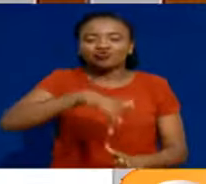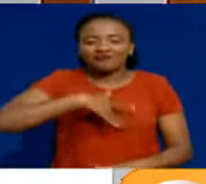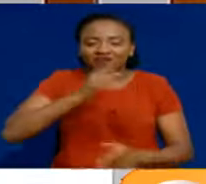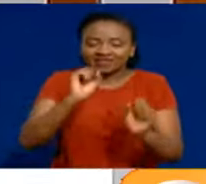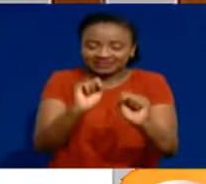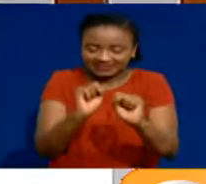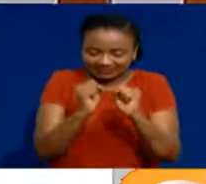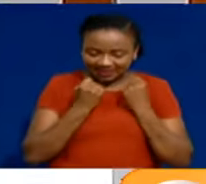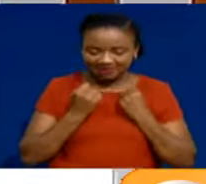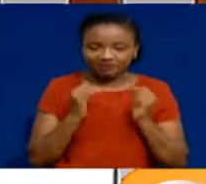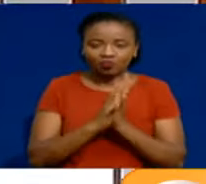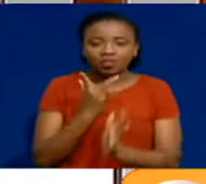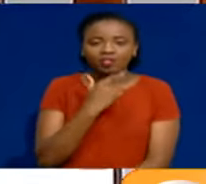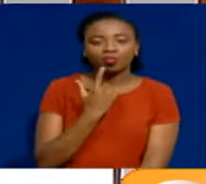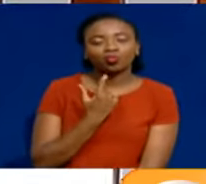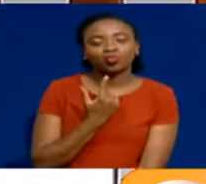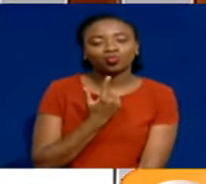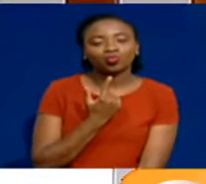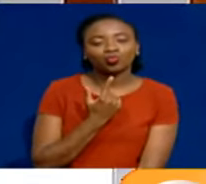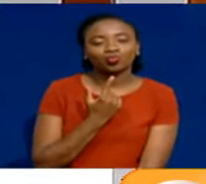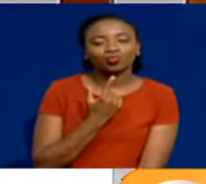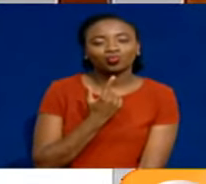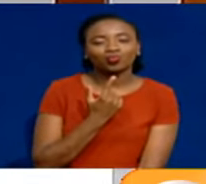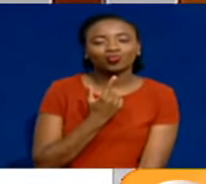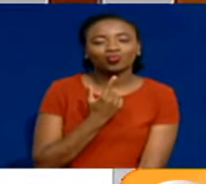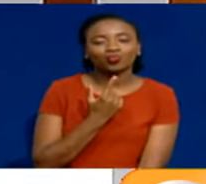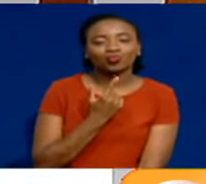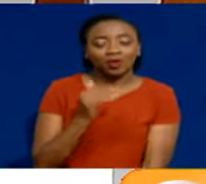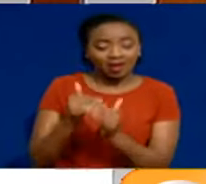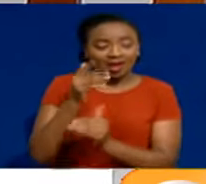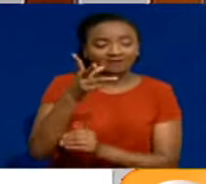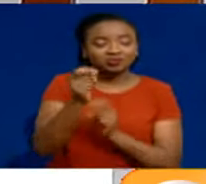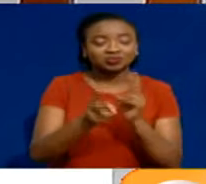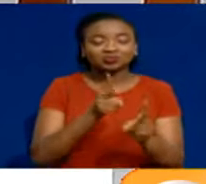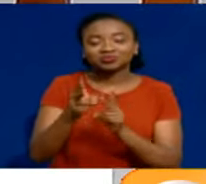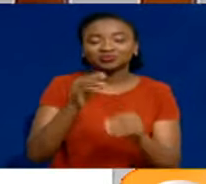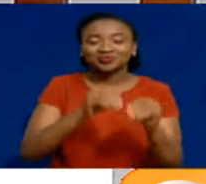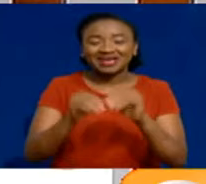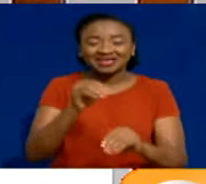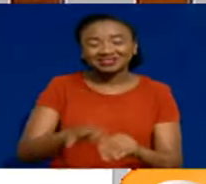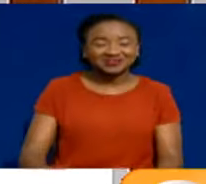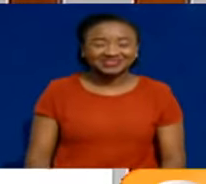whose hands will we be safe after